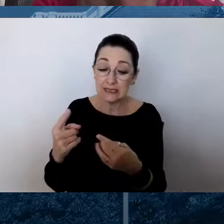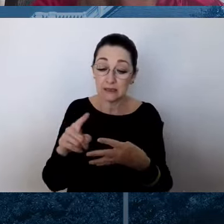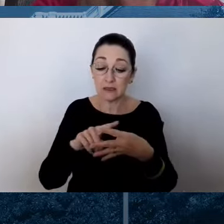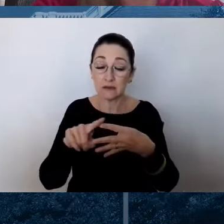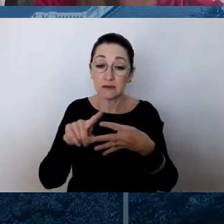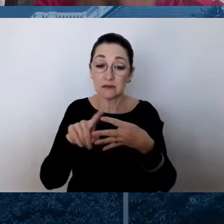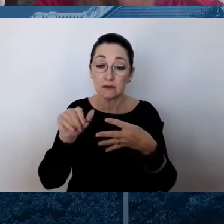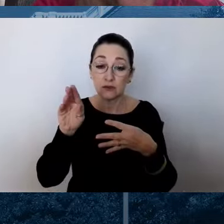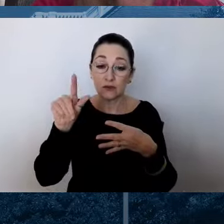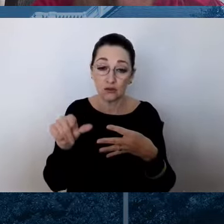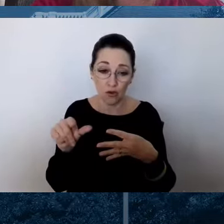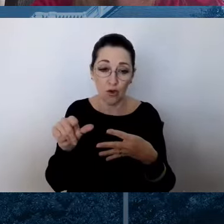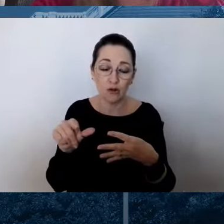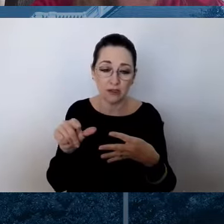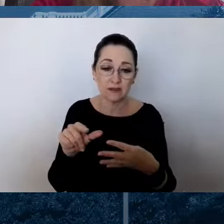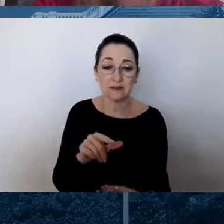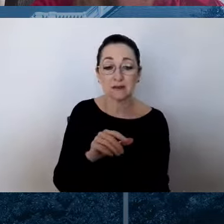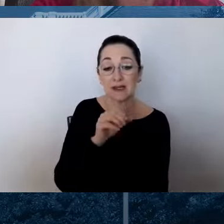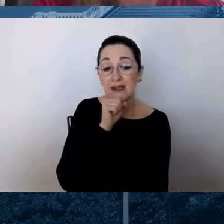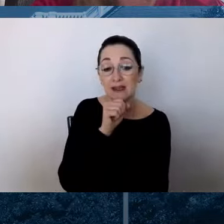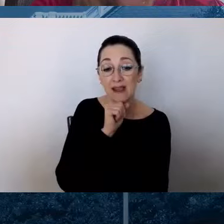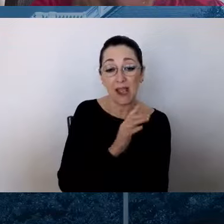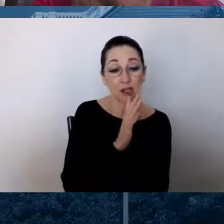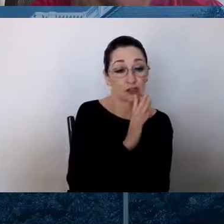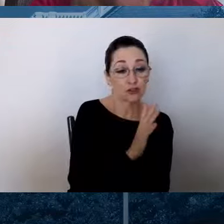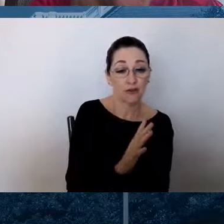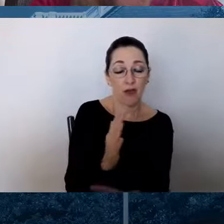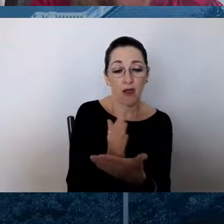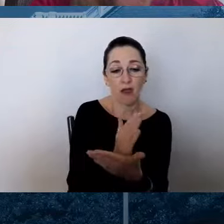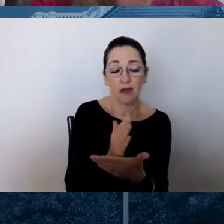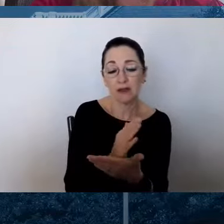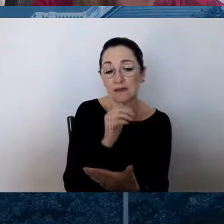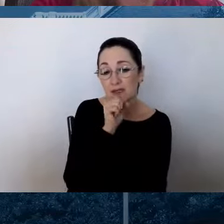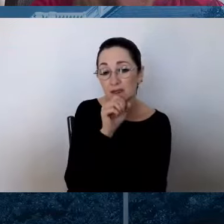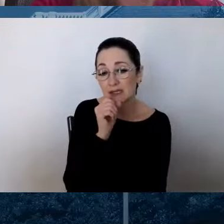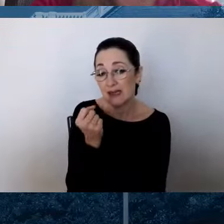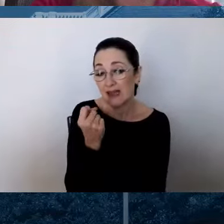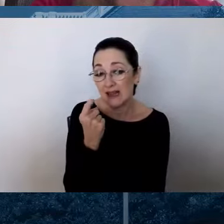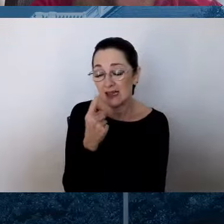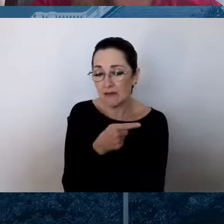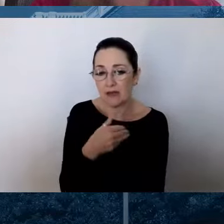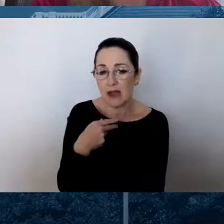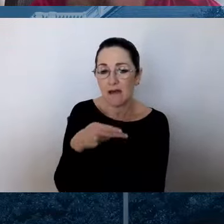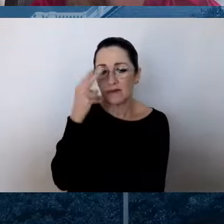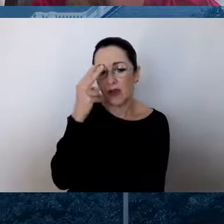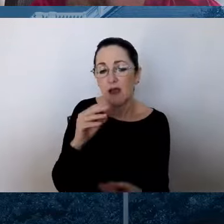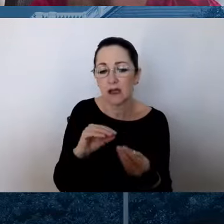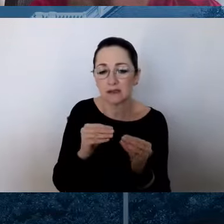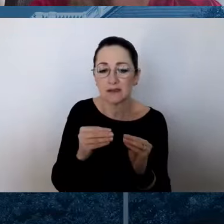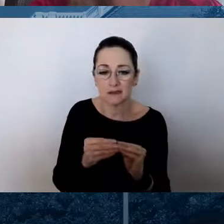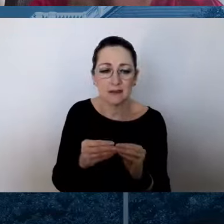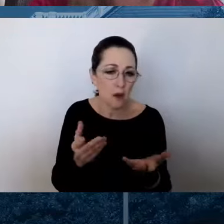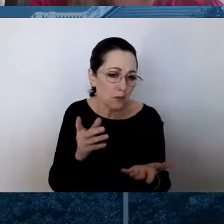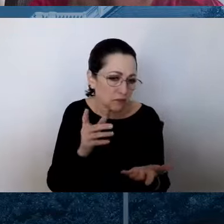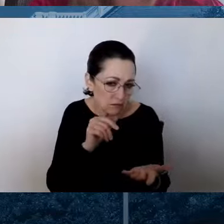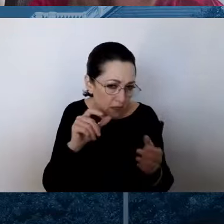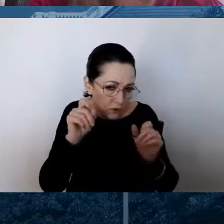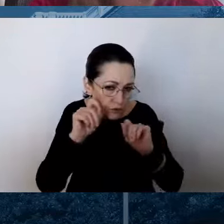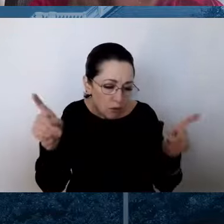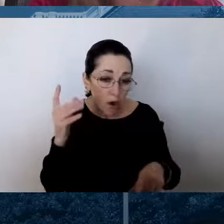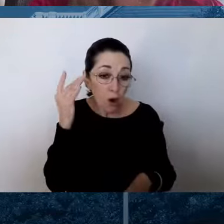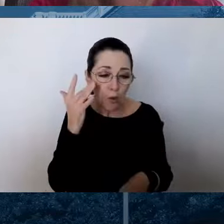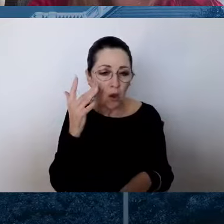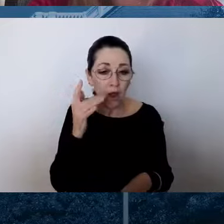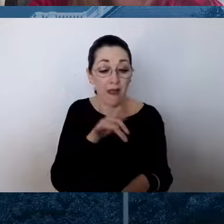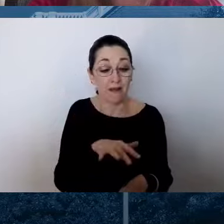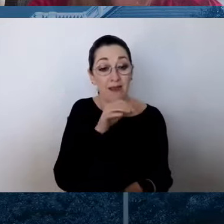has the highest case rates, which is really not surprising since they've only recently had access to the vaccine. However, the